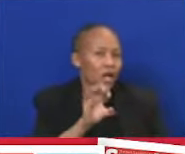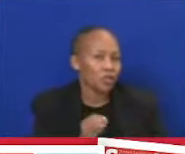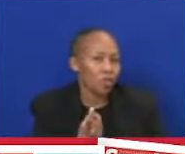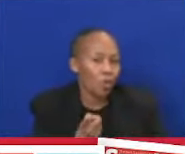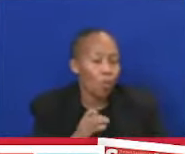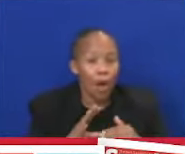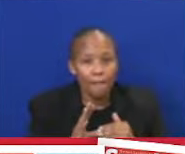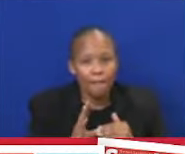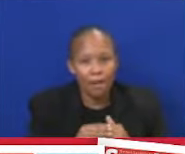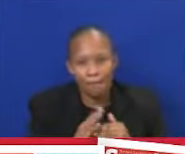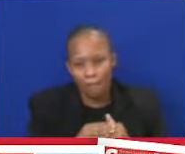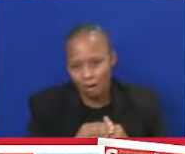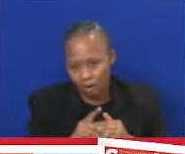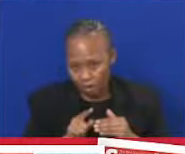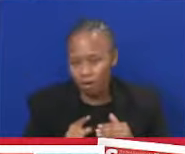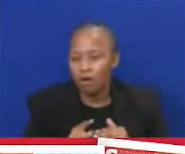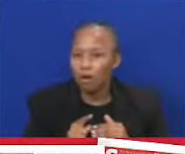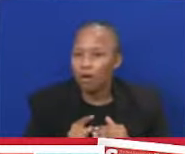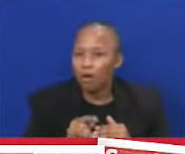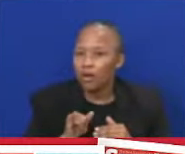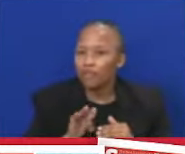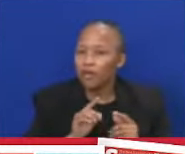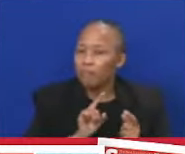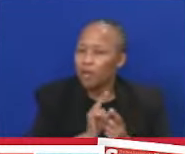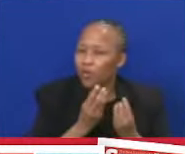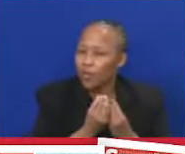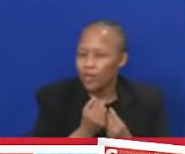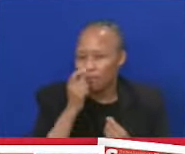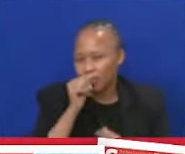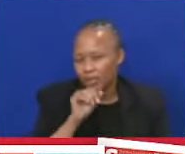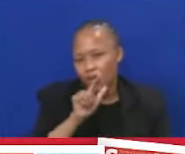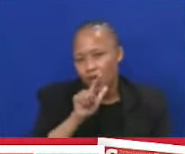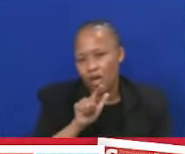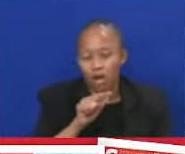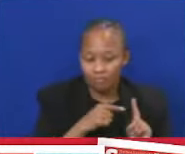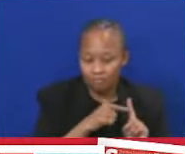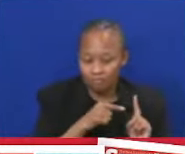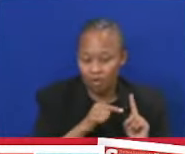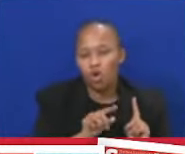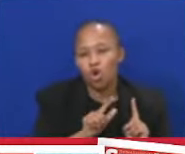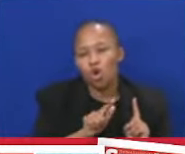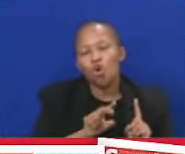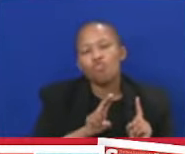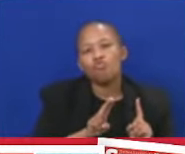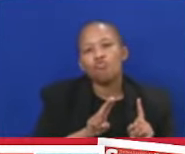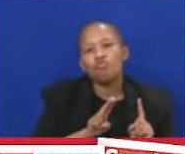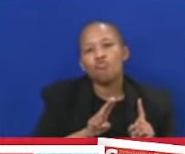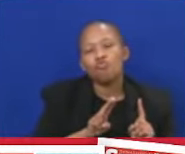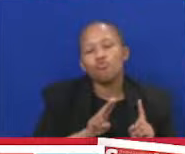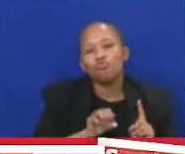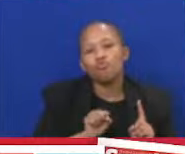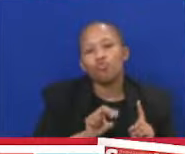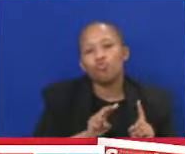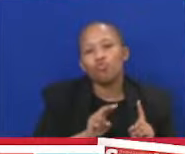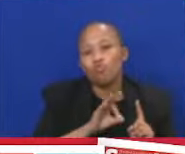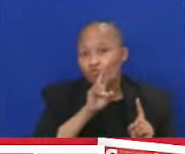Mr. Yusufu, and I proceeded to the cottages.